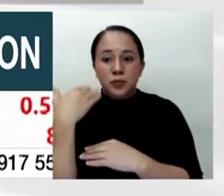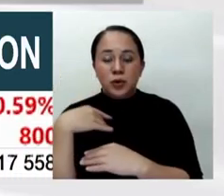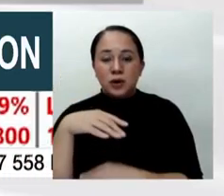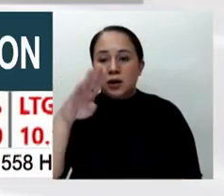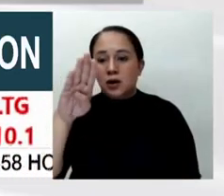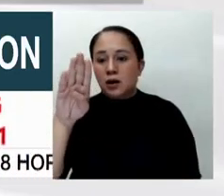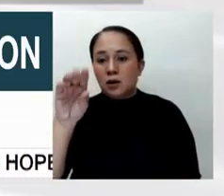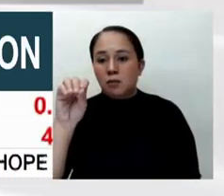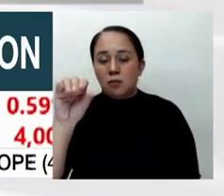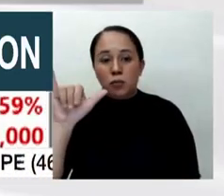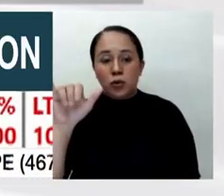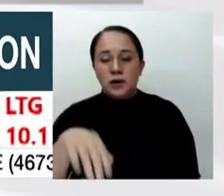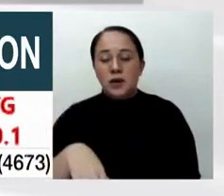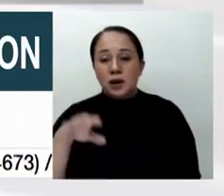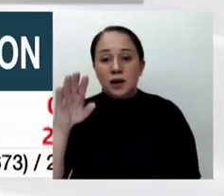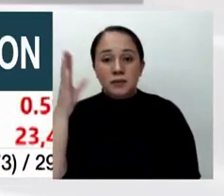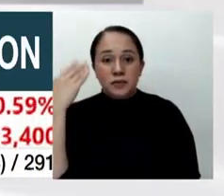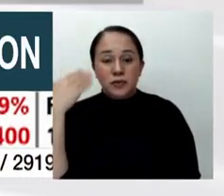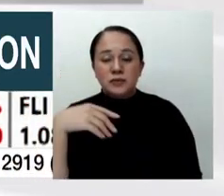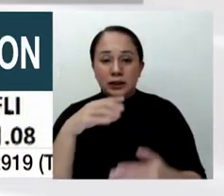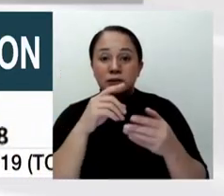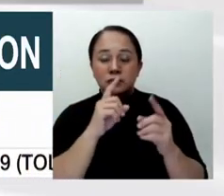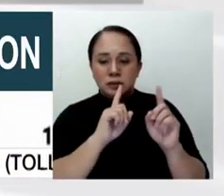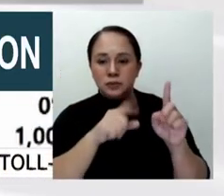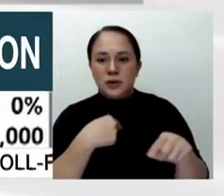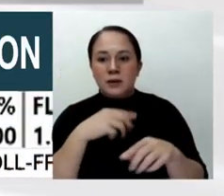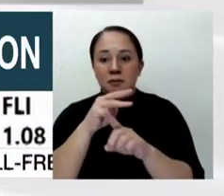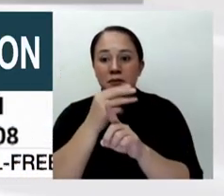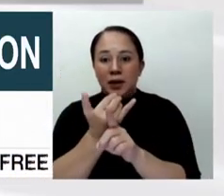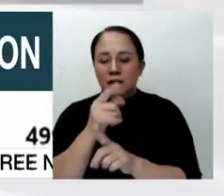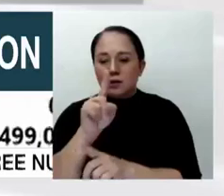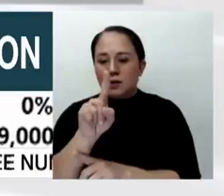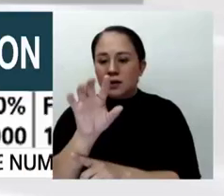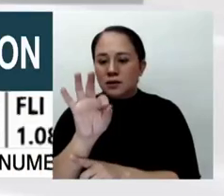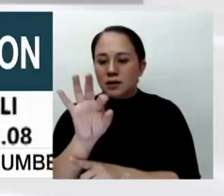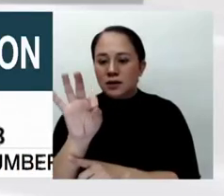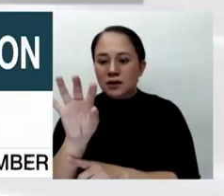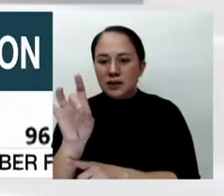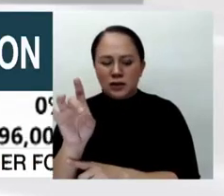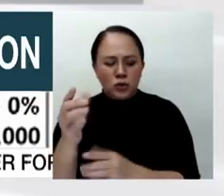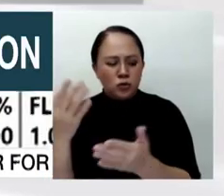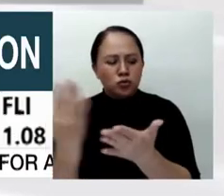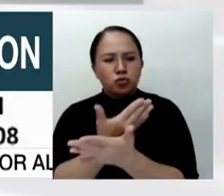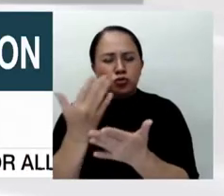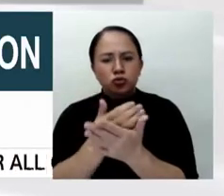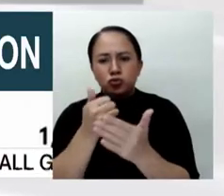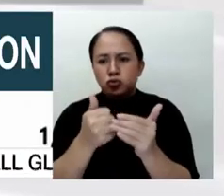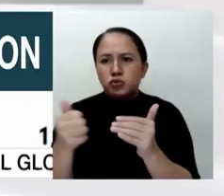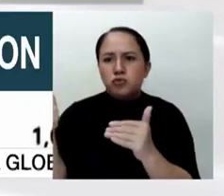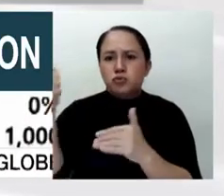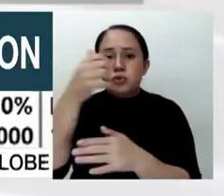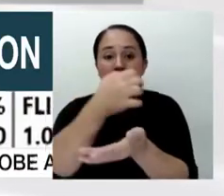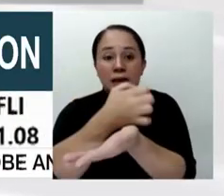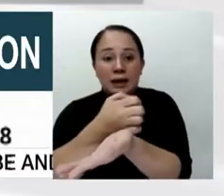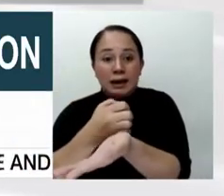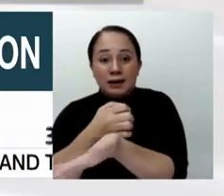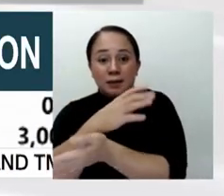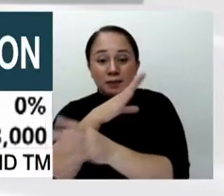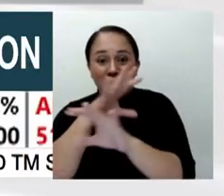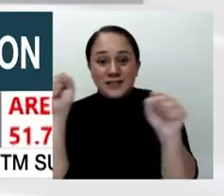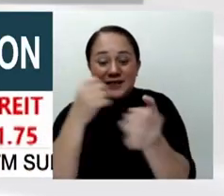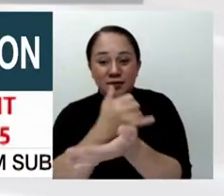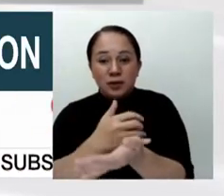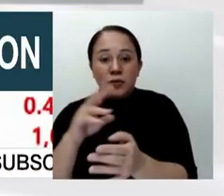Abunda. Ang May of 1998, kapapanalo lamang ni President Erap. Kasi nung Vice President